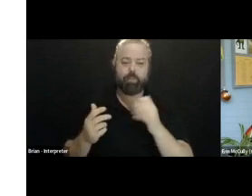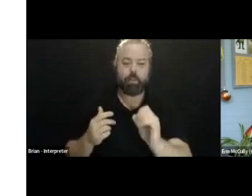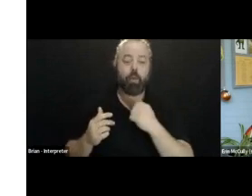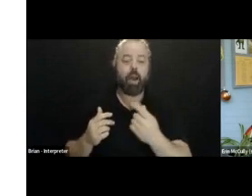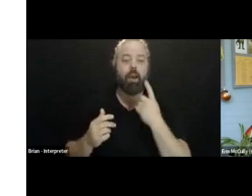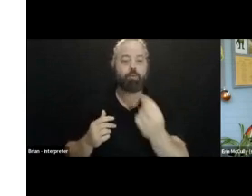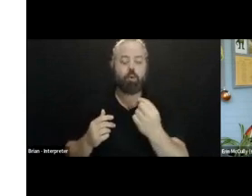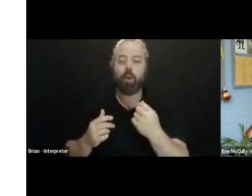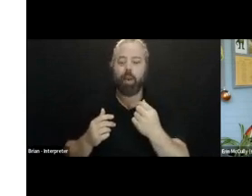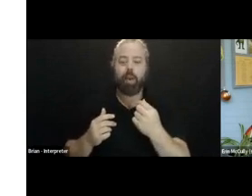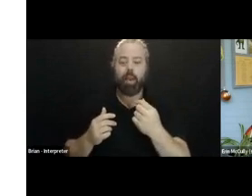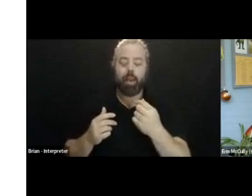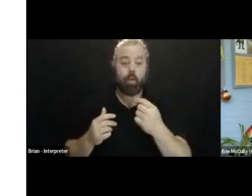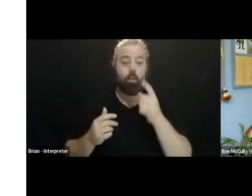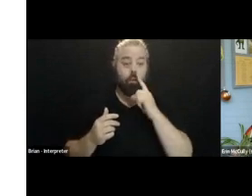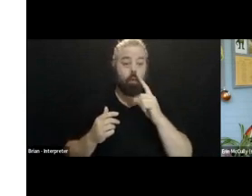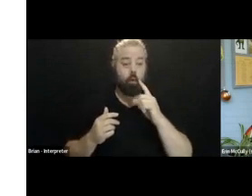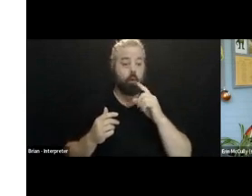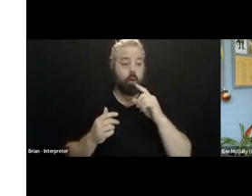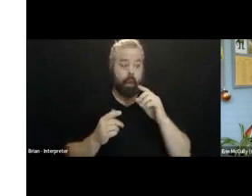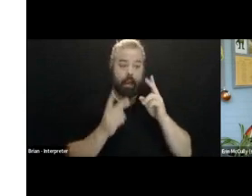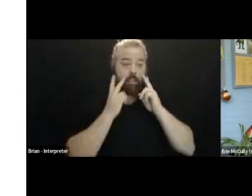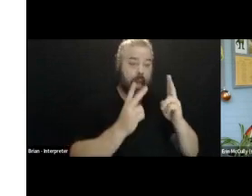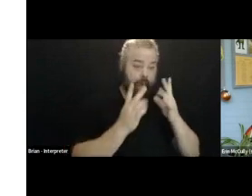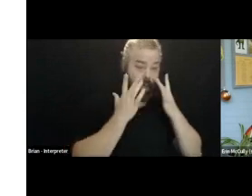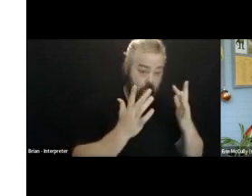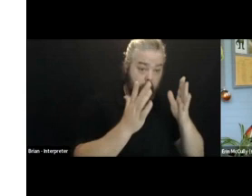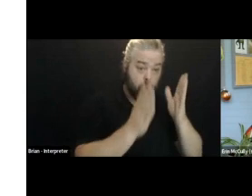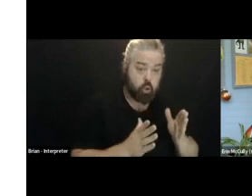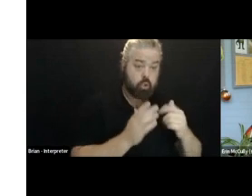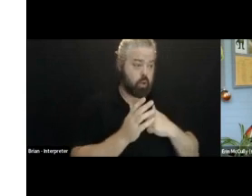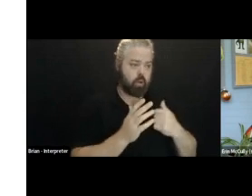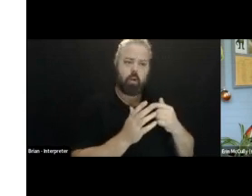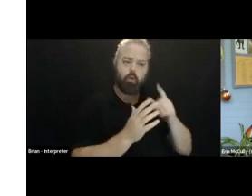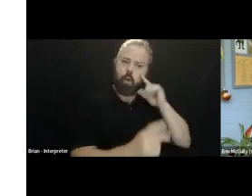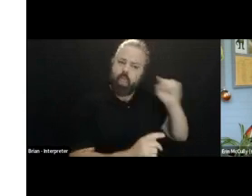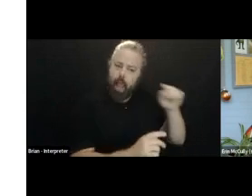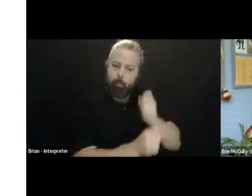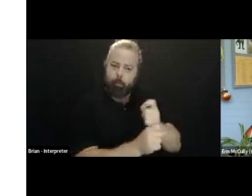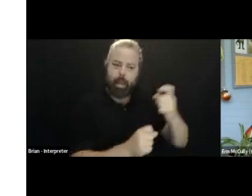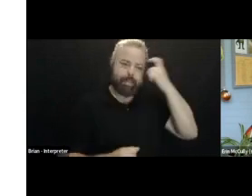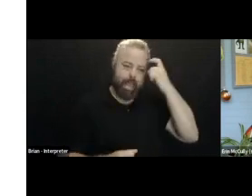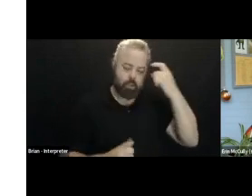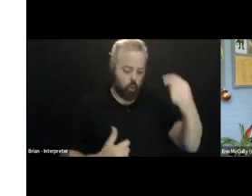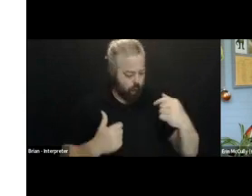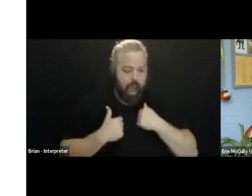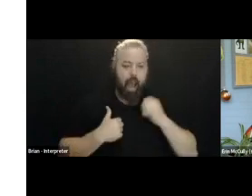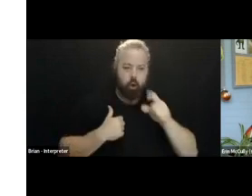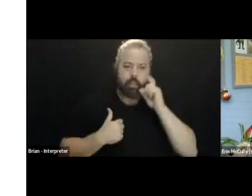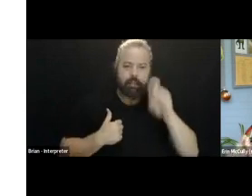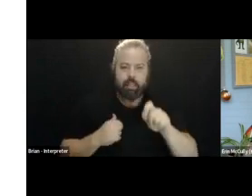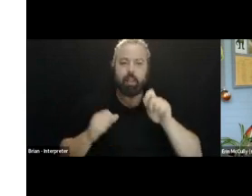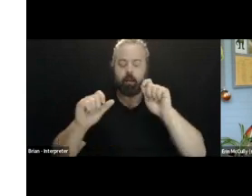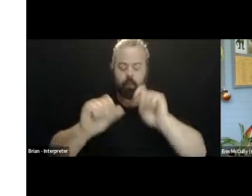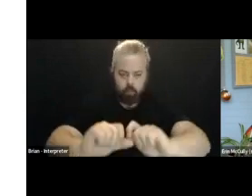doing something that for a sighted person made sense. Made sense to me. I could see that that topic was important because it had been,